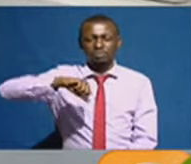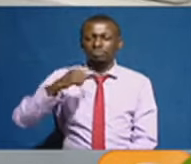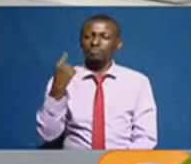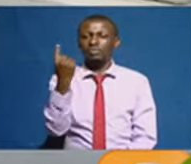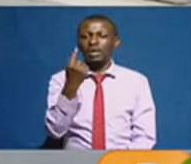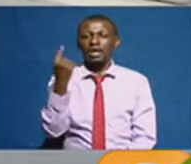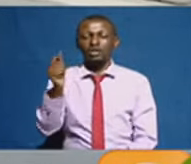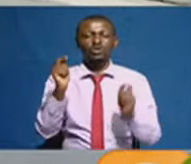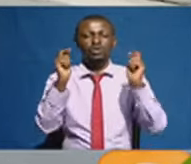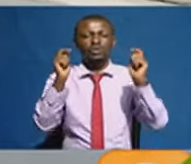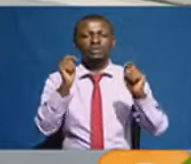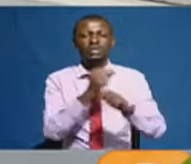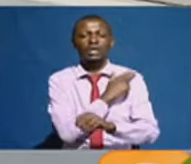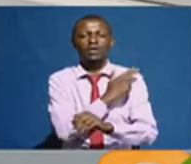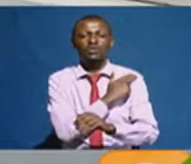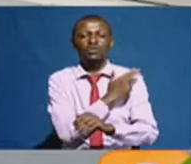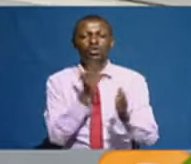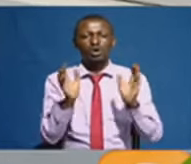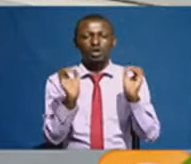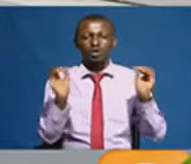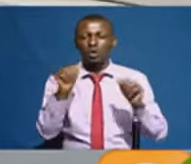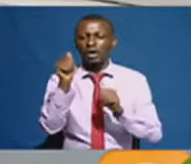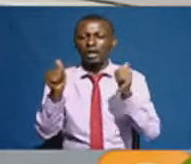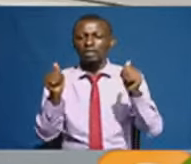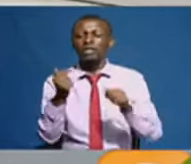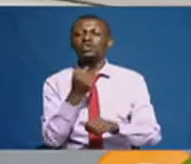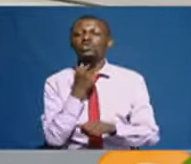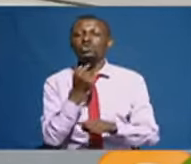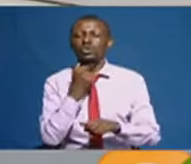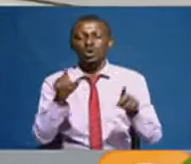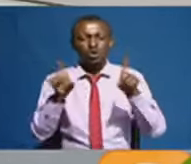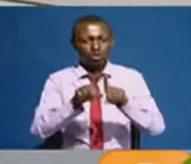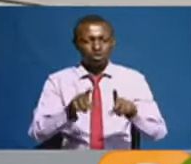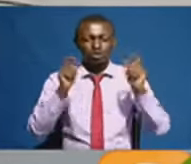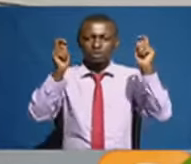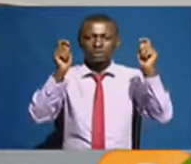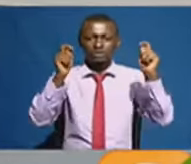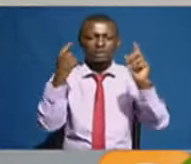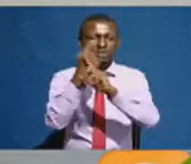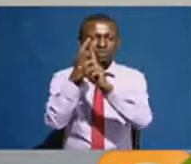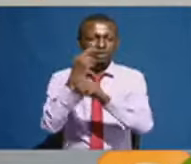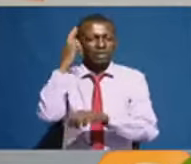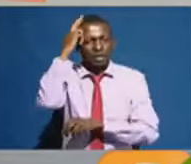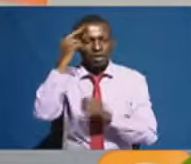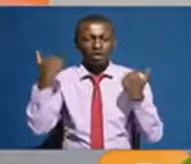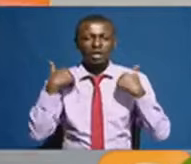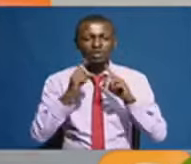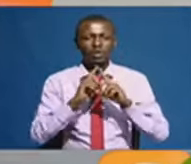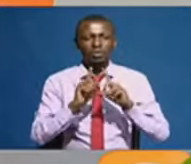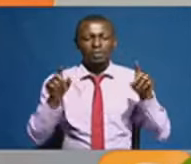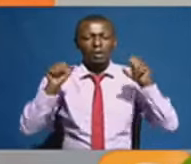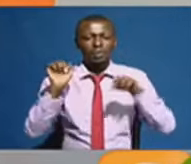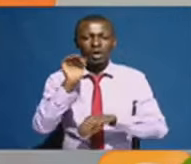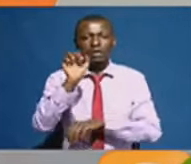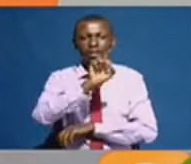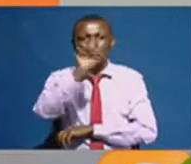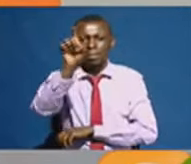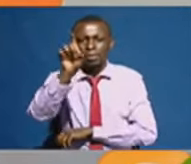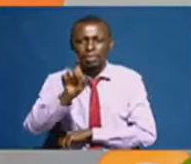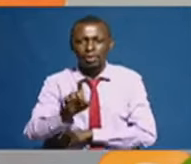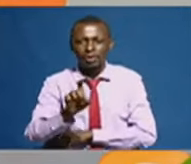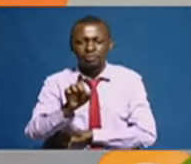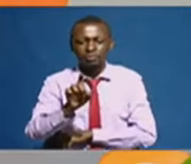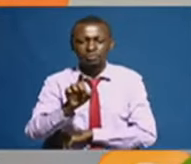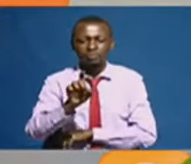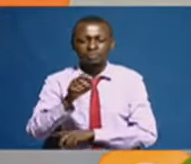strike. The other unions are also on strike for different reasons. But at the end of the day, someone has to sit down and ask them the question, what is the impact of